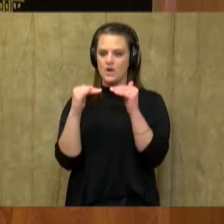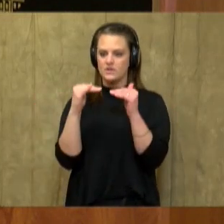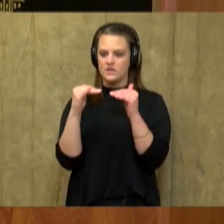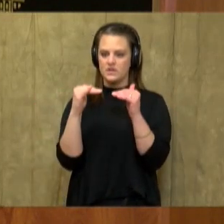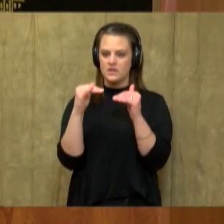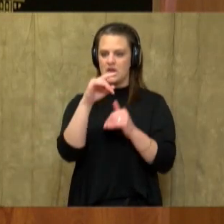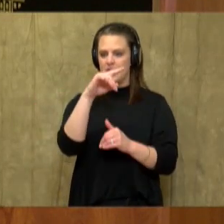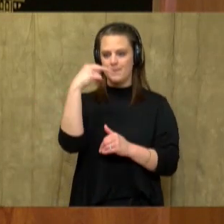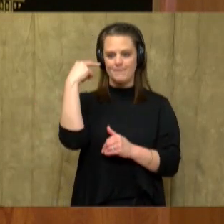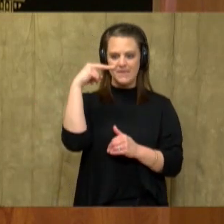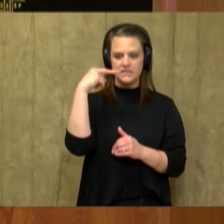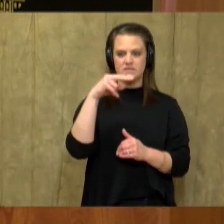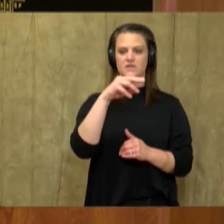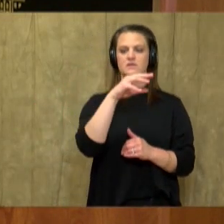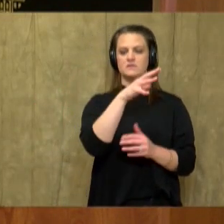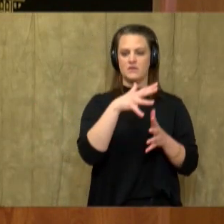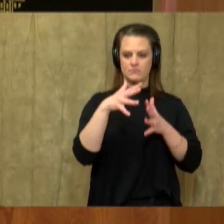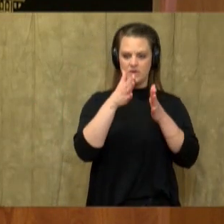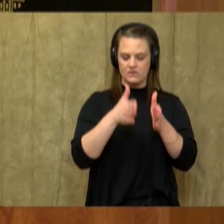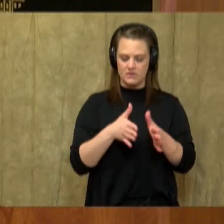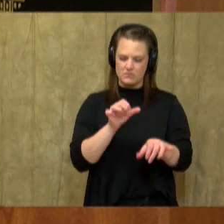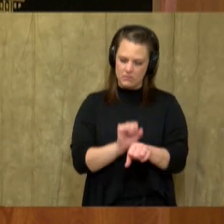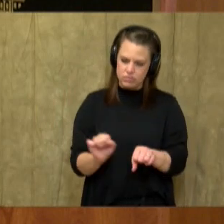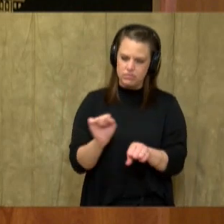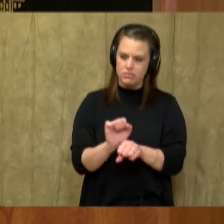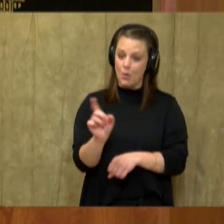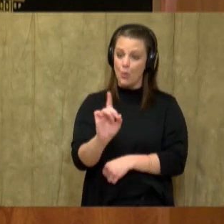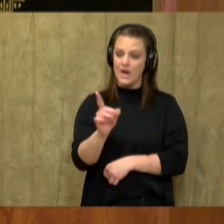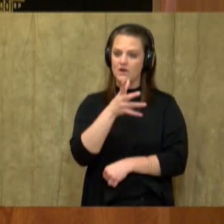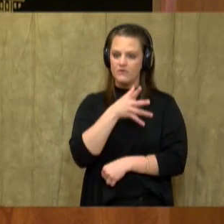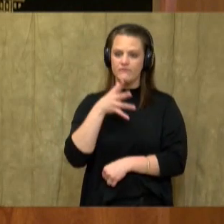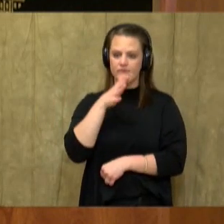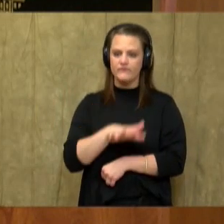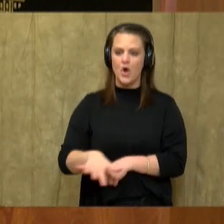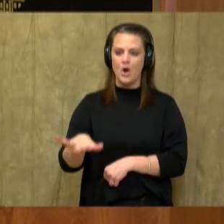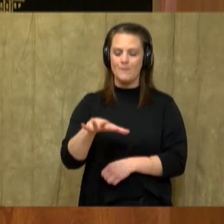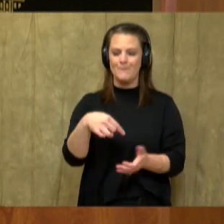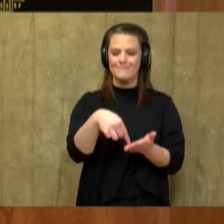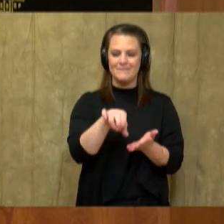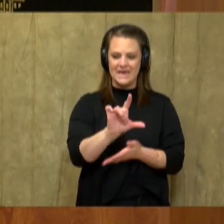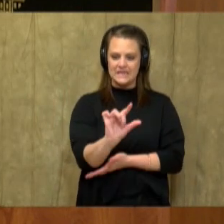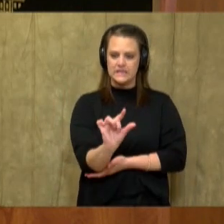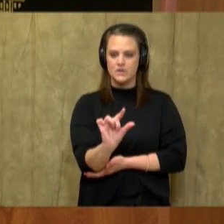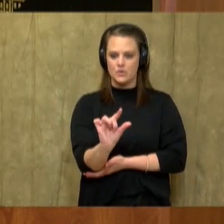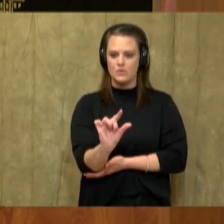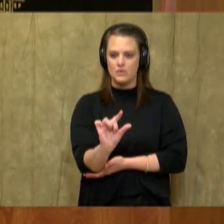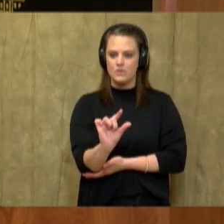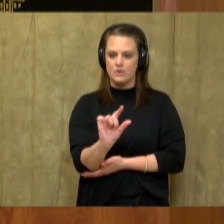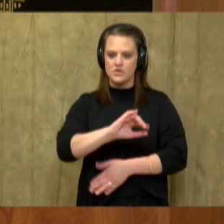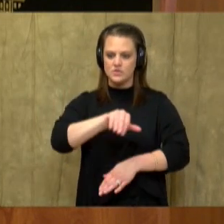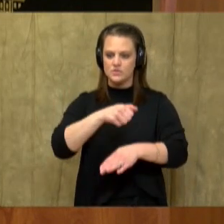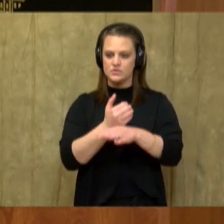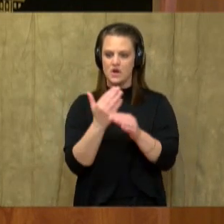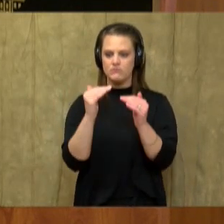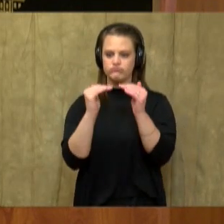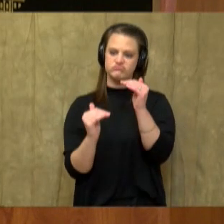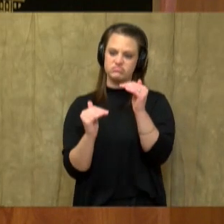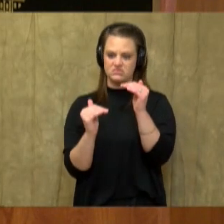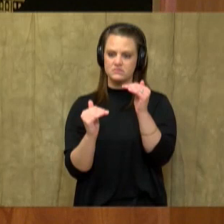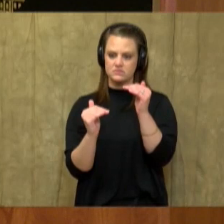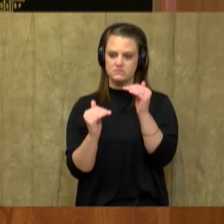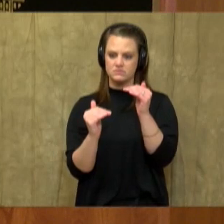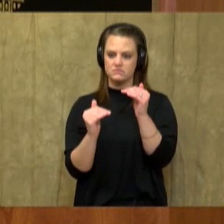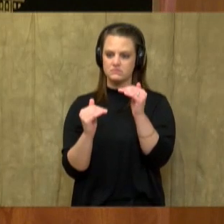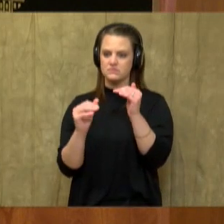Americans in the Southwest, working on farms, they were paid very little. You had job inequality, worked long hours.